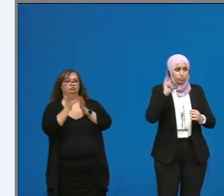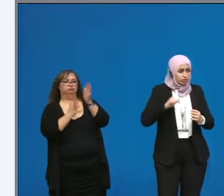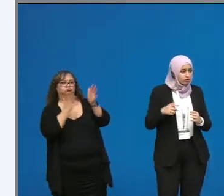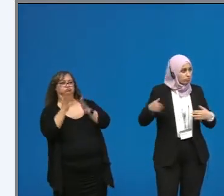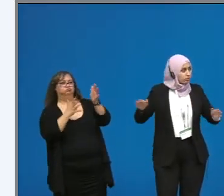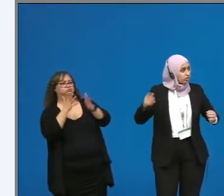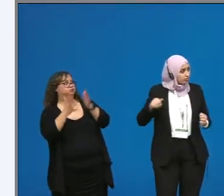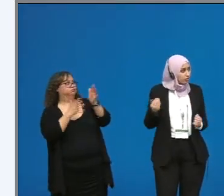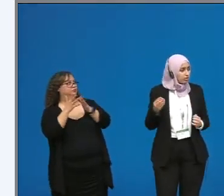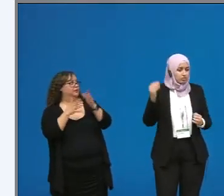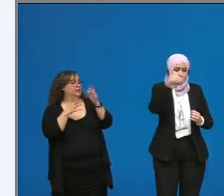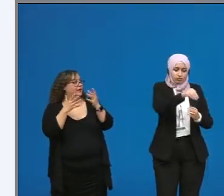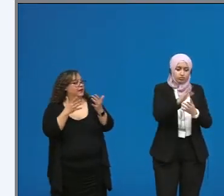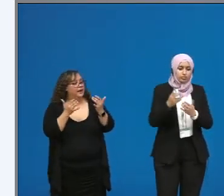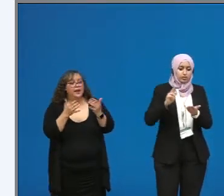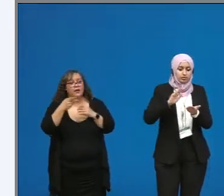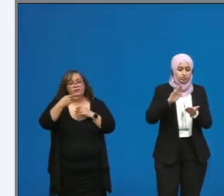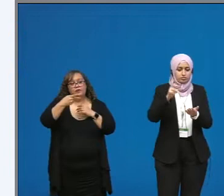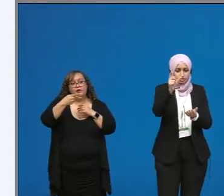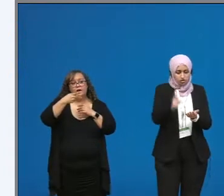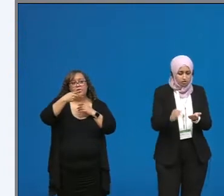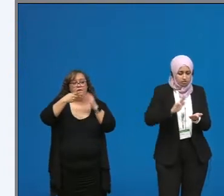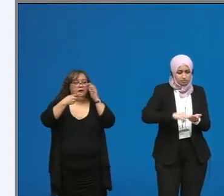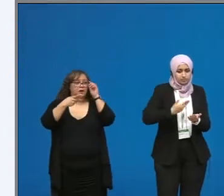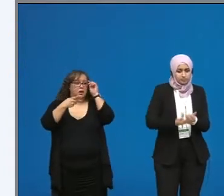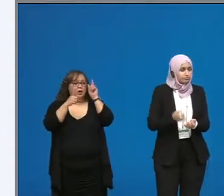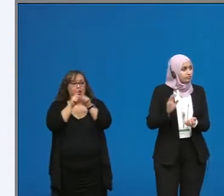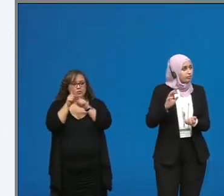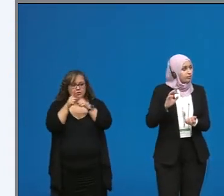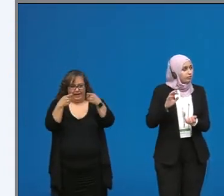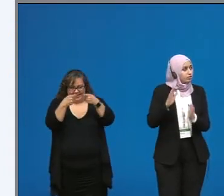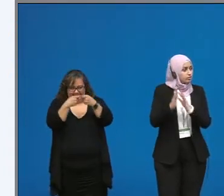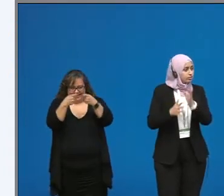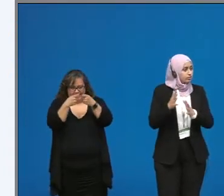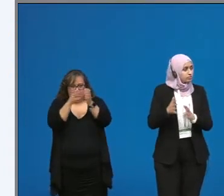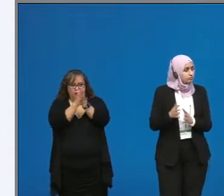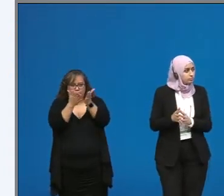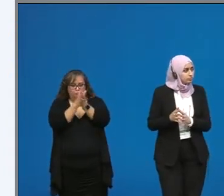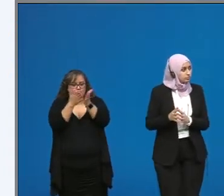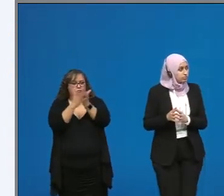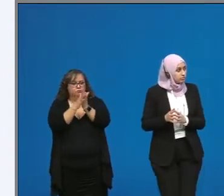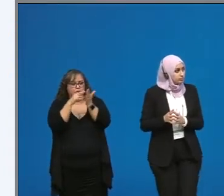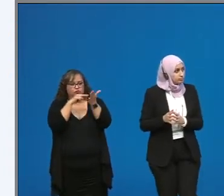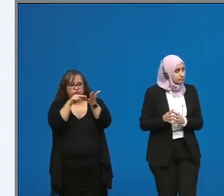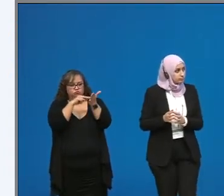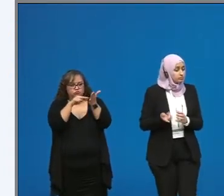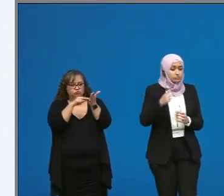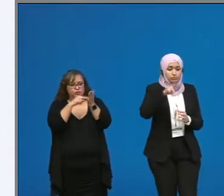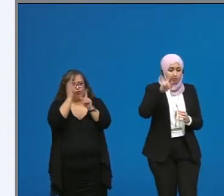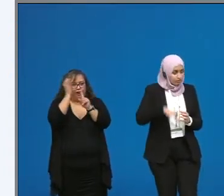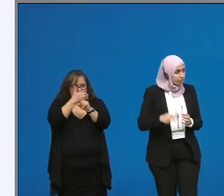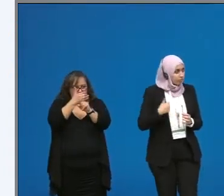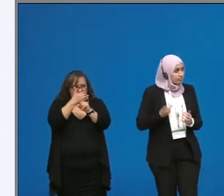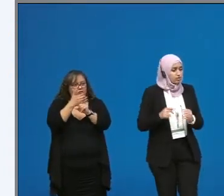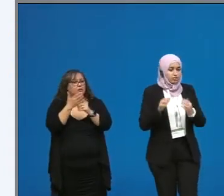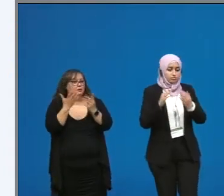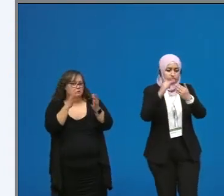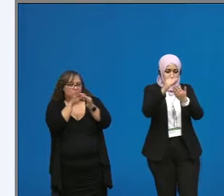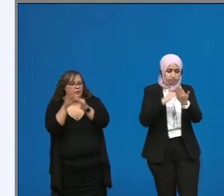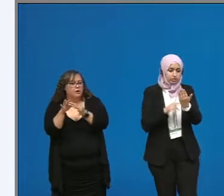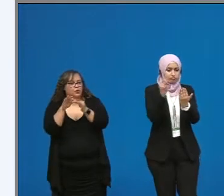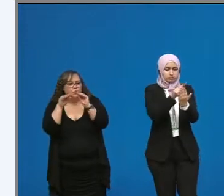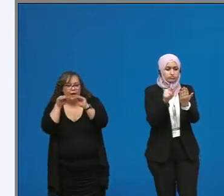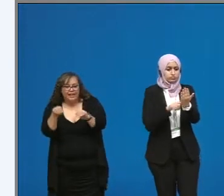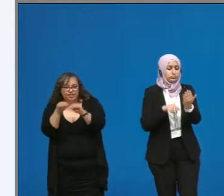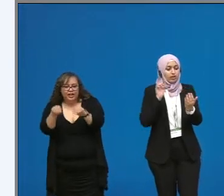interpreter. So we have now a PDF reader, you know, like the ebook reader, with the avatar integrated that can be used for educational purposes. It's